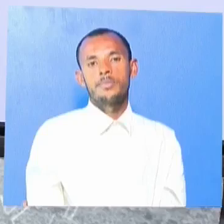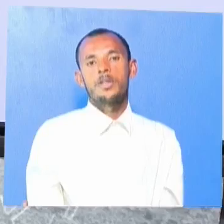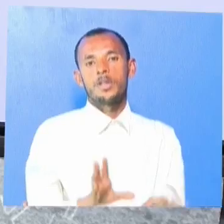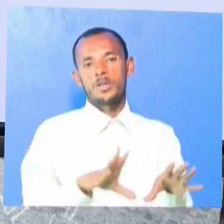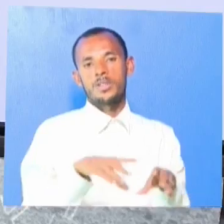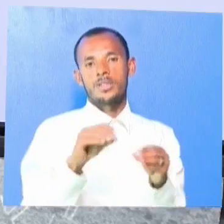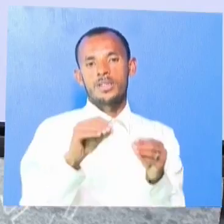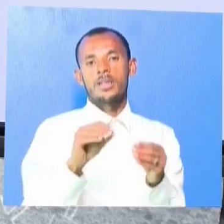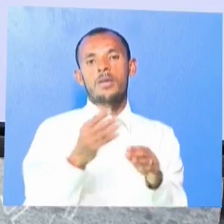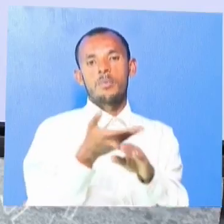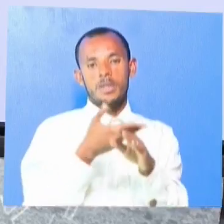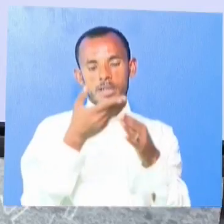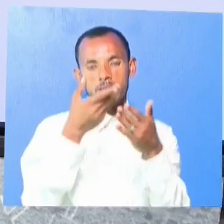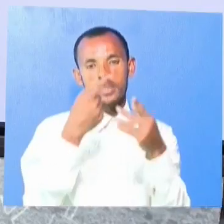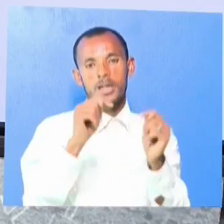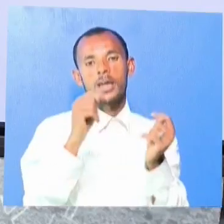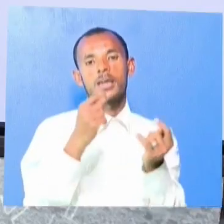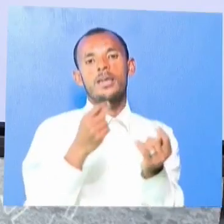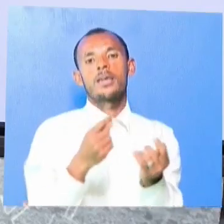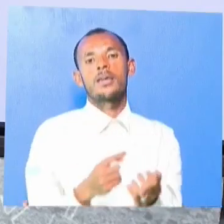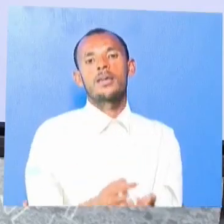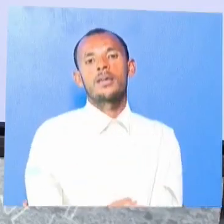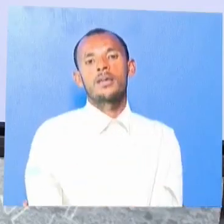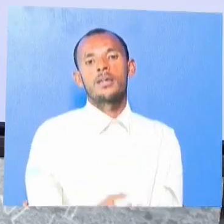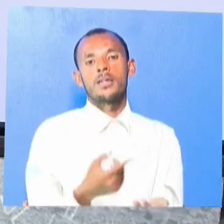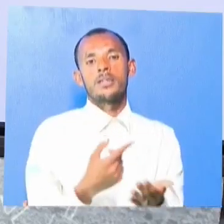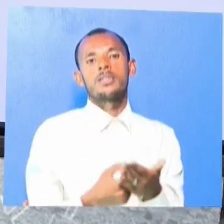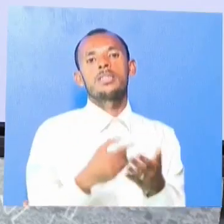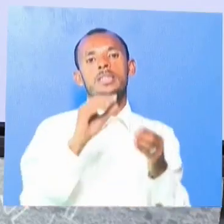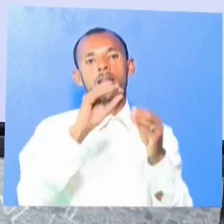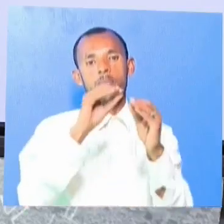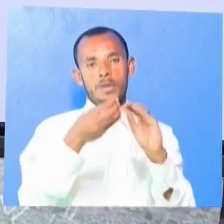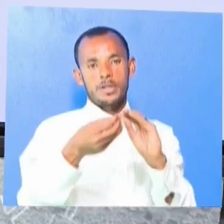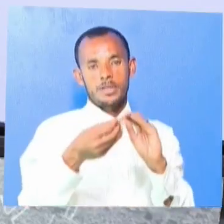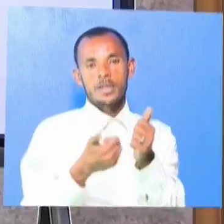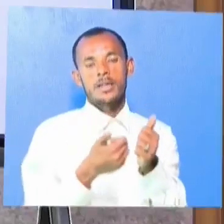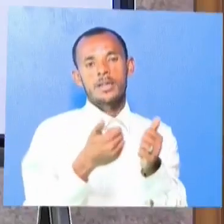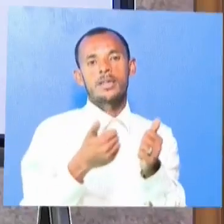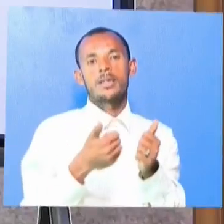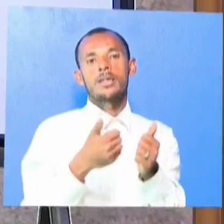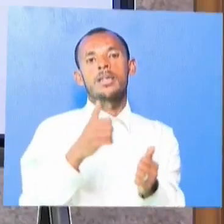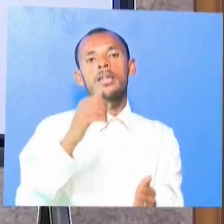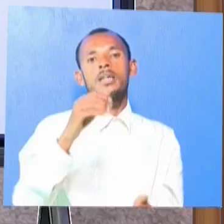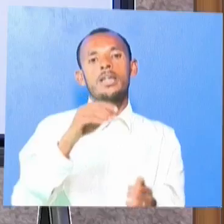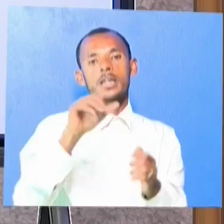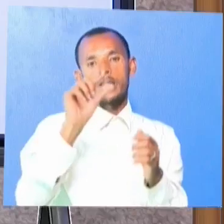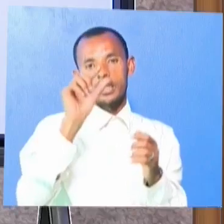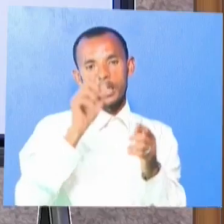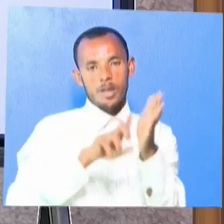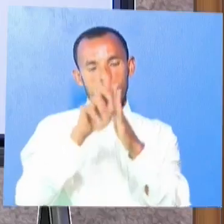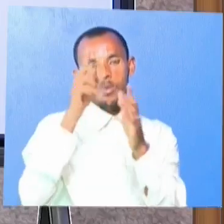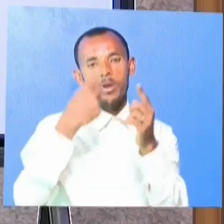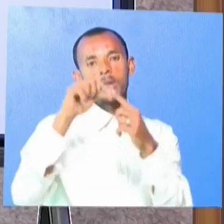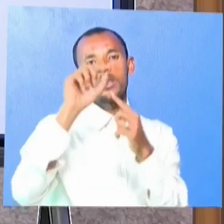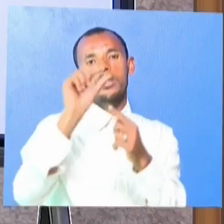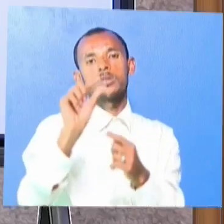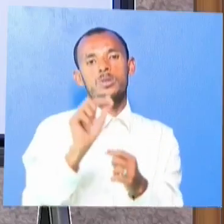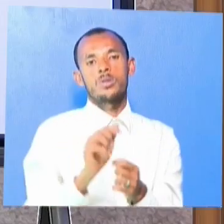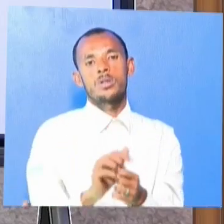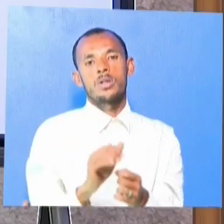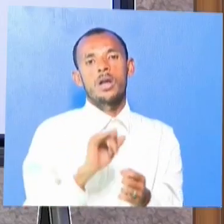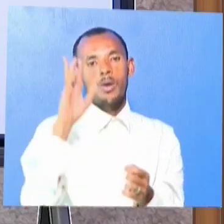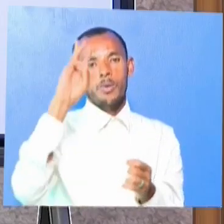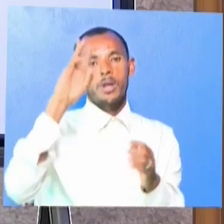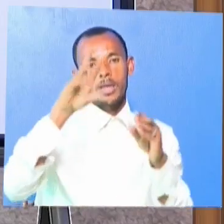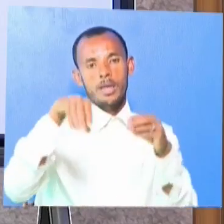Students, please try these numbers to arrange in descending order. In descending order, I